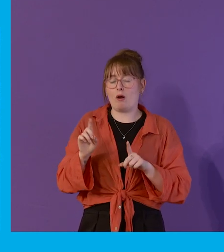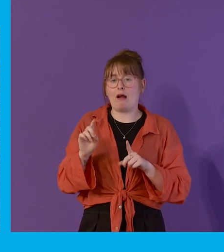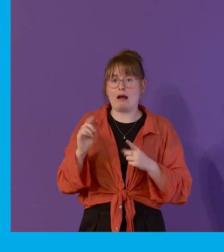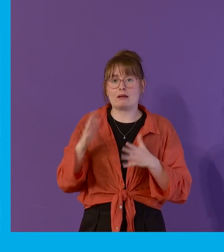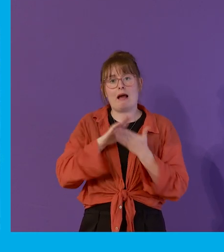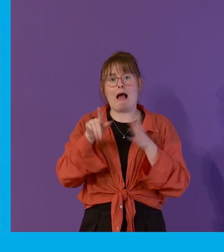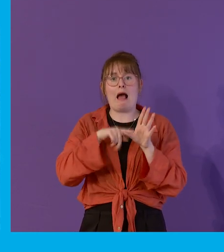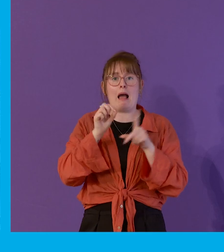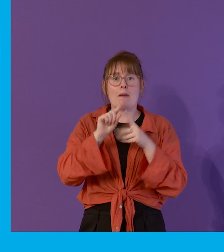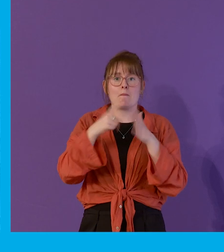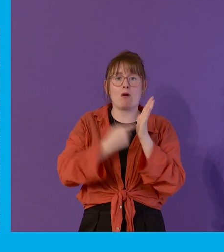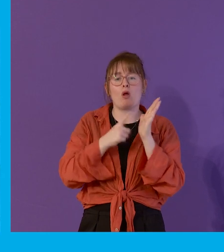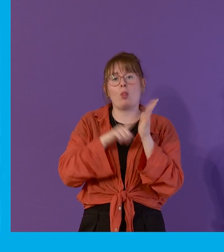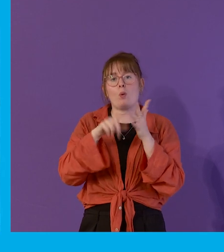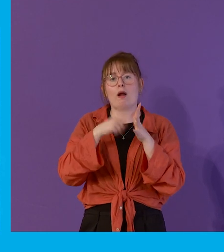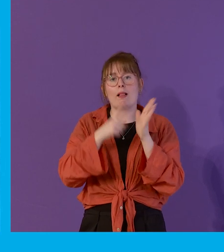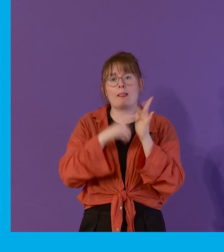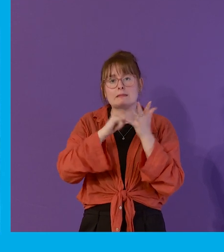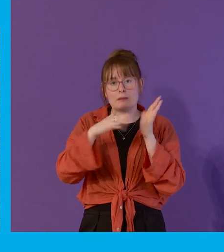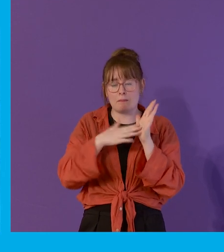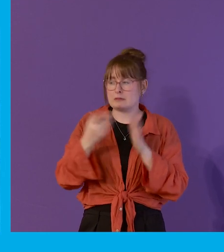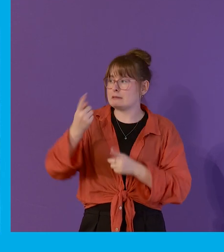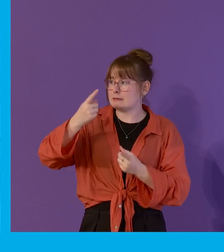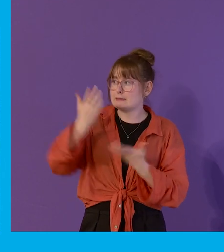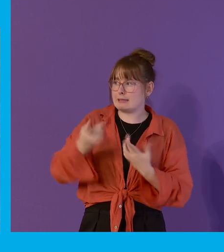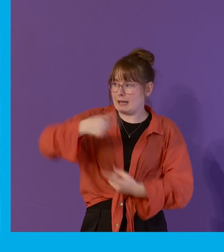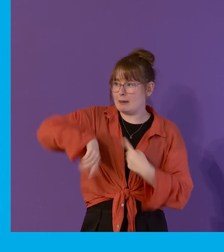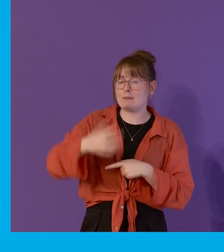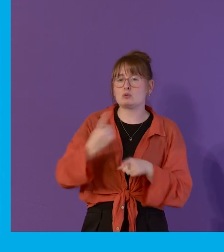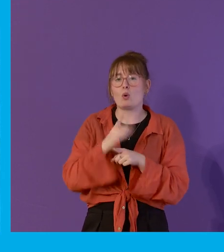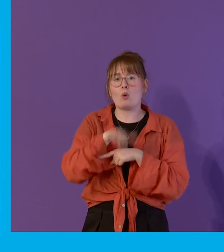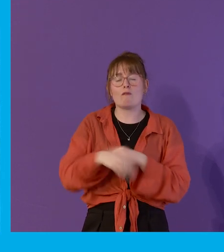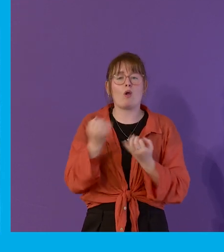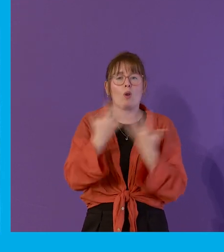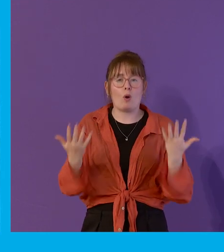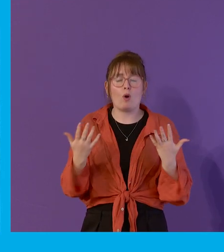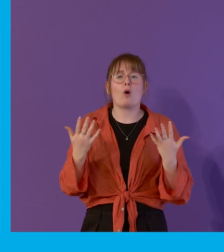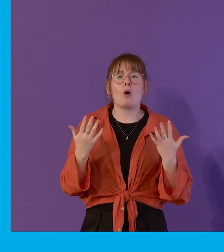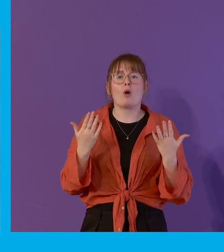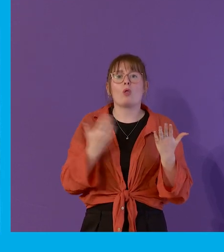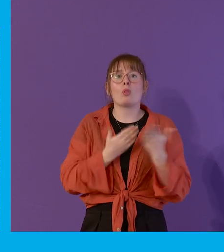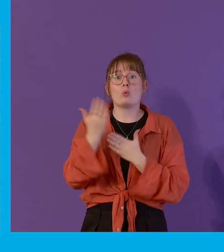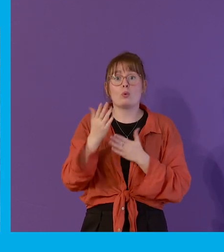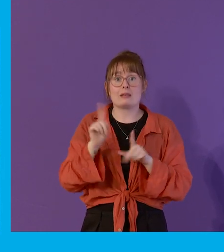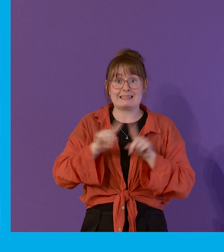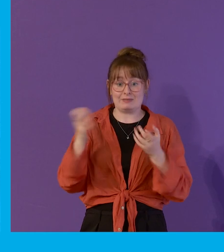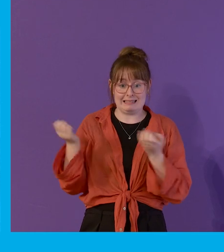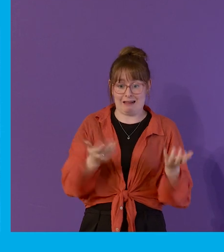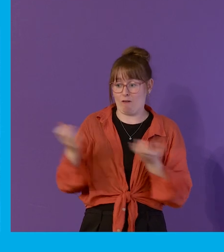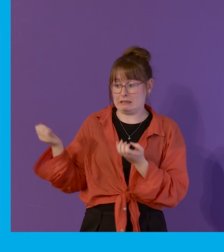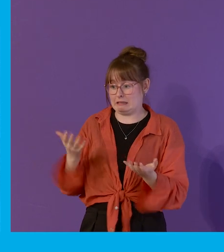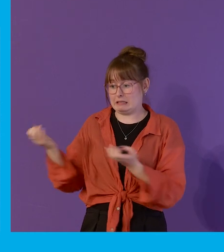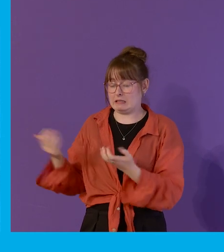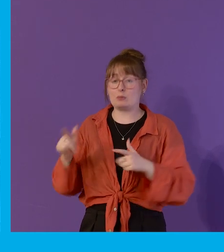hyper-localism. We've talked today predominantly, I think Donna might be the exception, through the prism of services. Mm-hmm. And we're